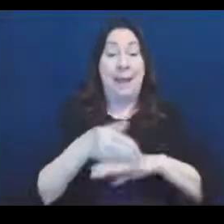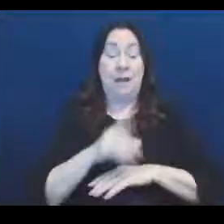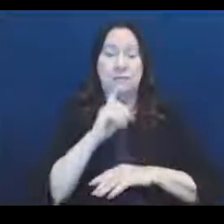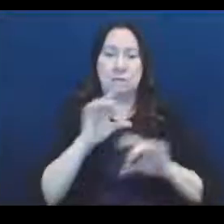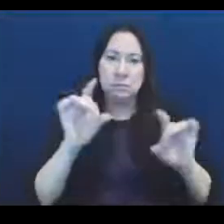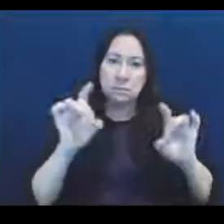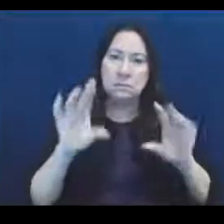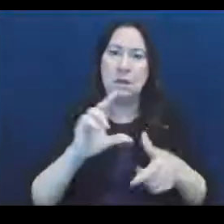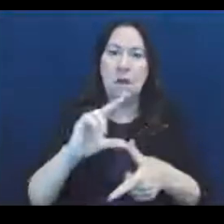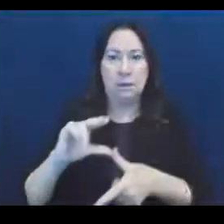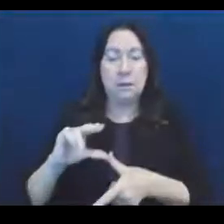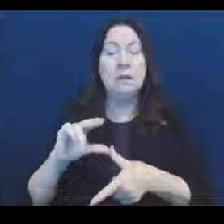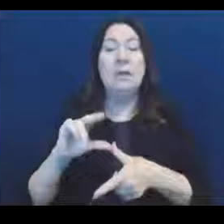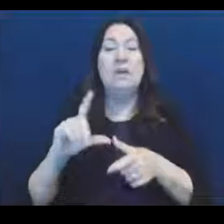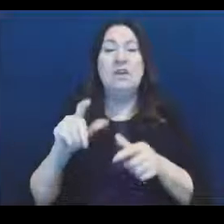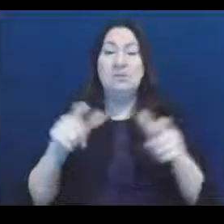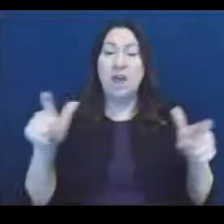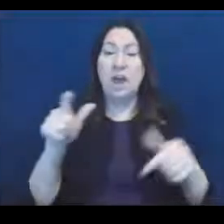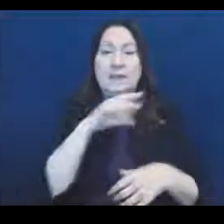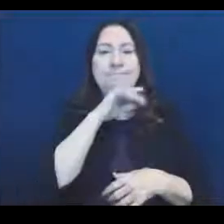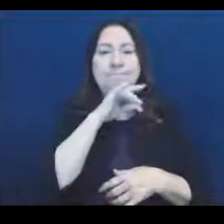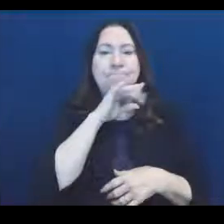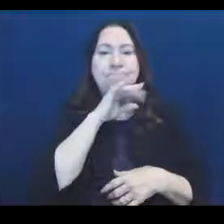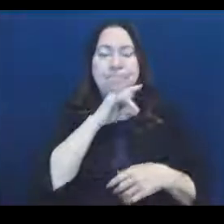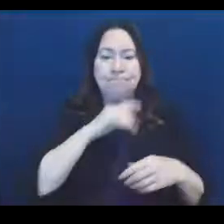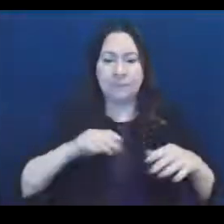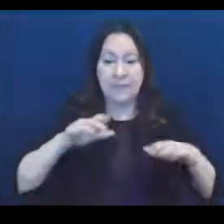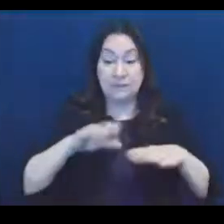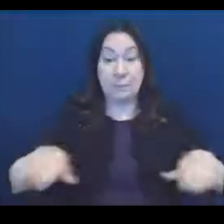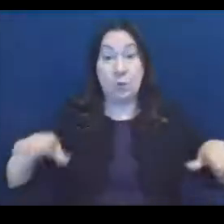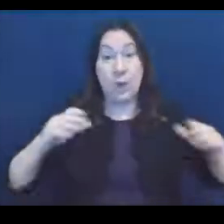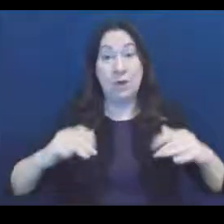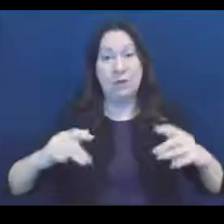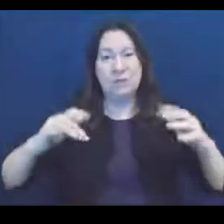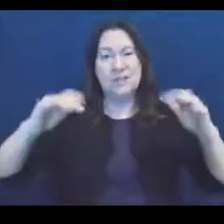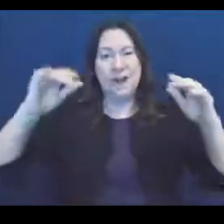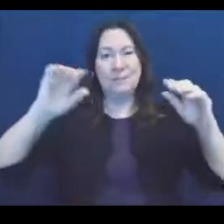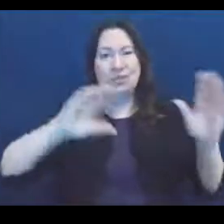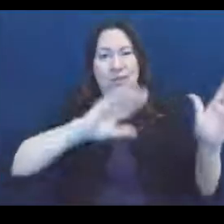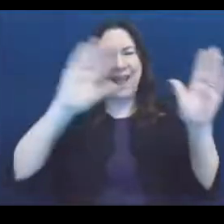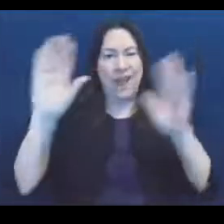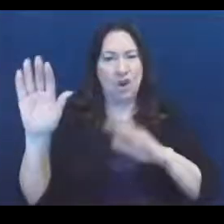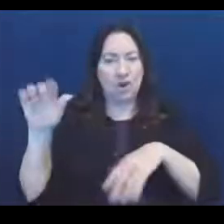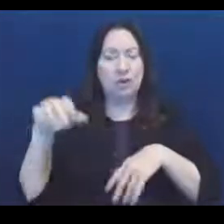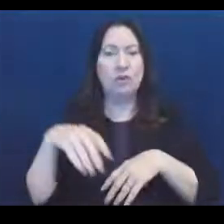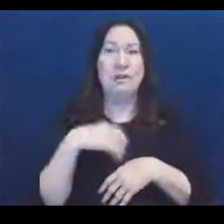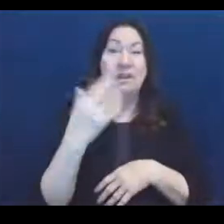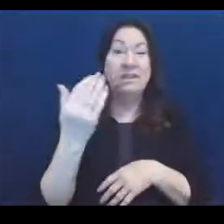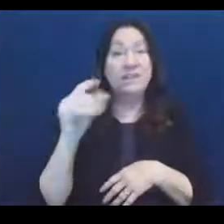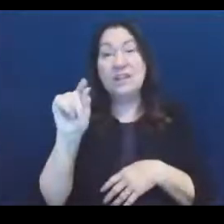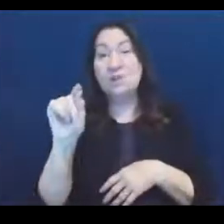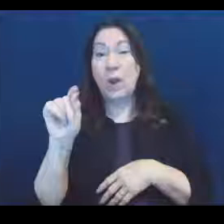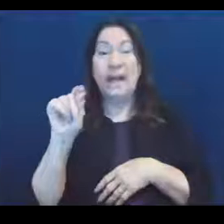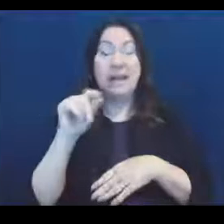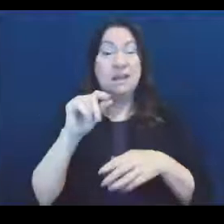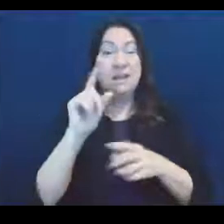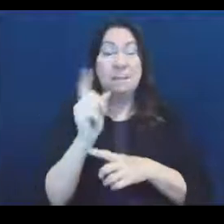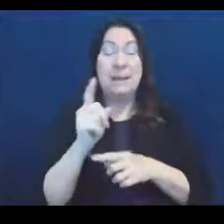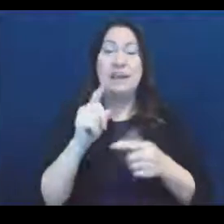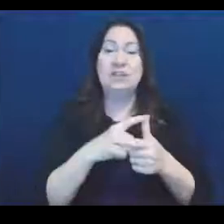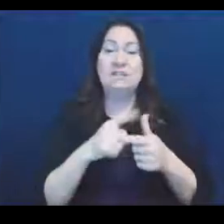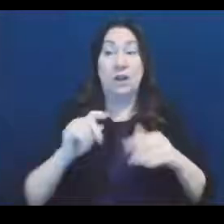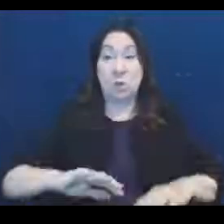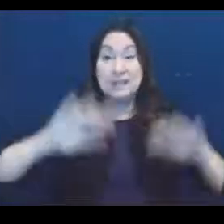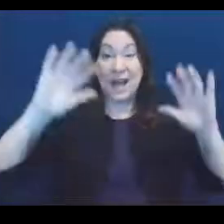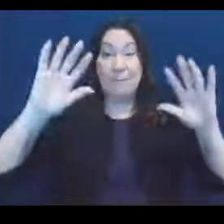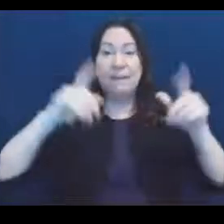tornado, there's a lot of debris that's lofted up off the ground into the air that takes, sometimes 15 or 20 minutes to settle back down to the ground. The radar